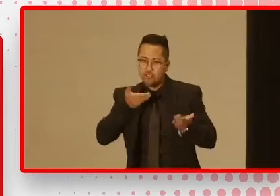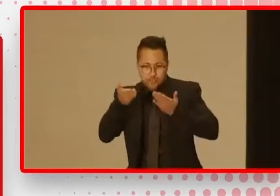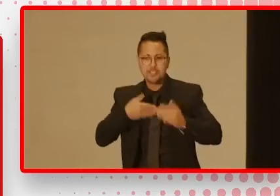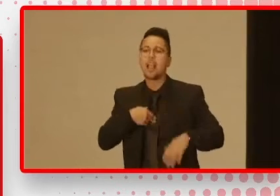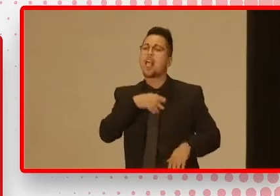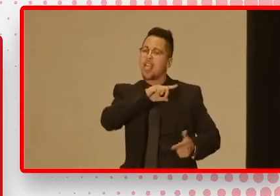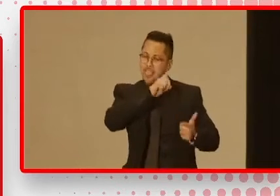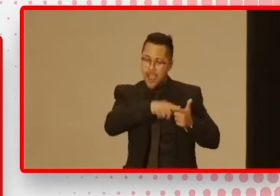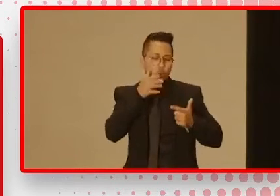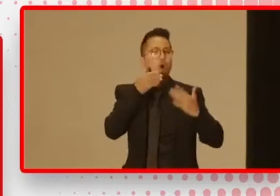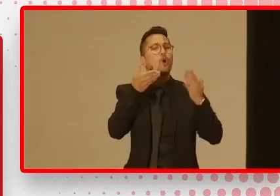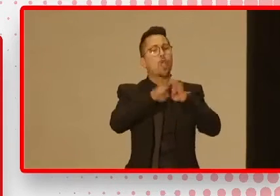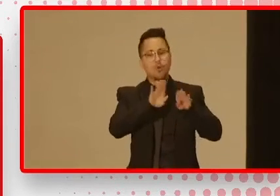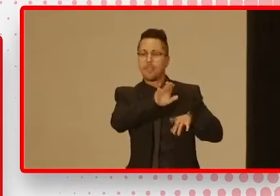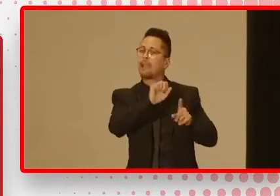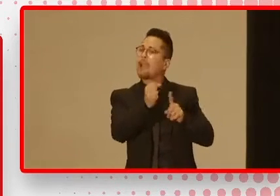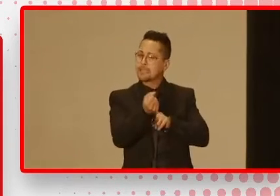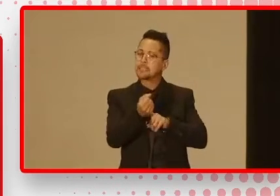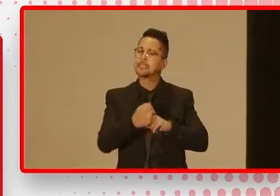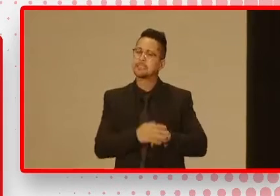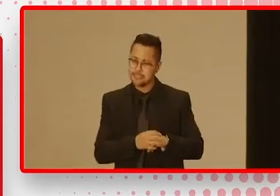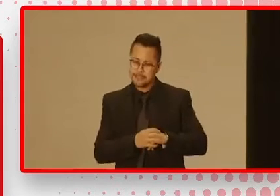after that point.